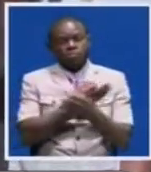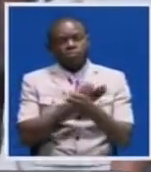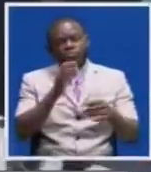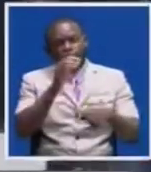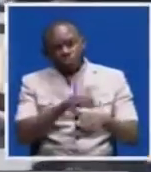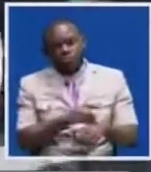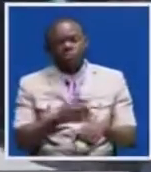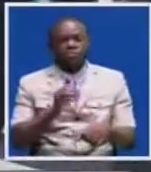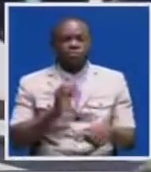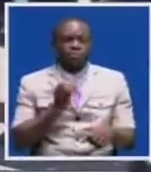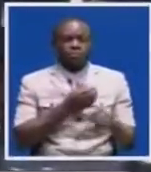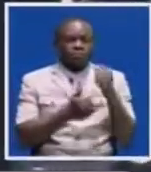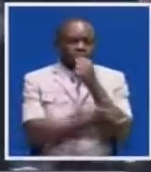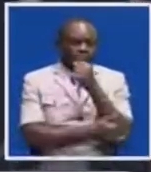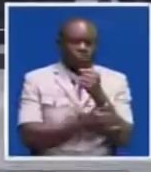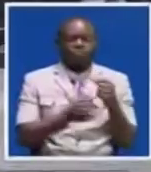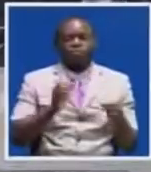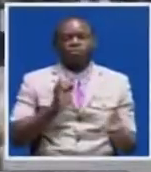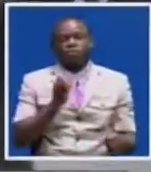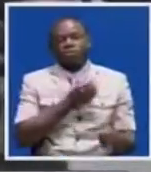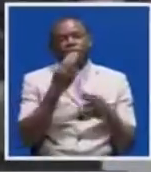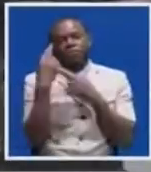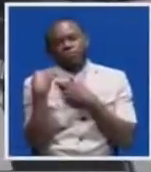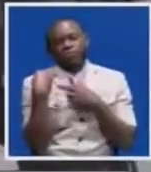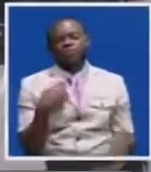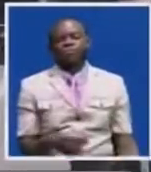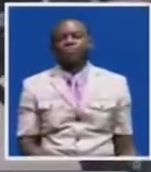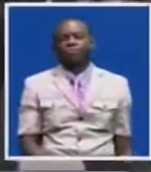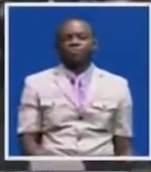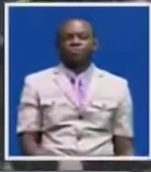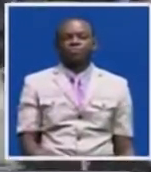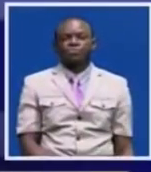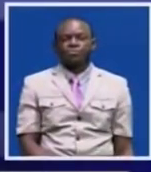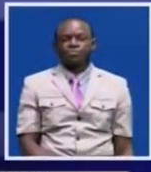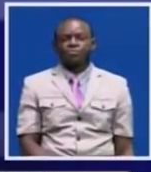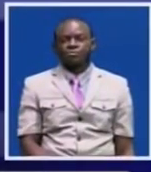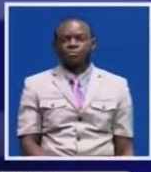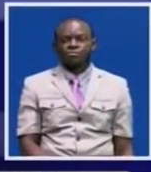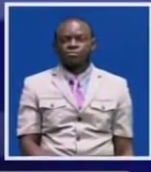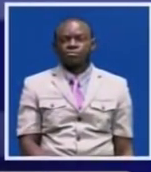Responsibility. Hanok Kasama, ZNBC News in Lusaka.